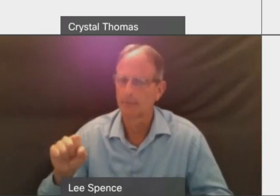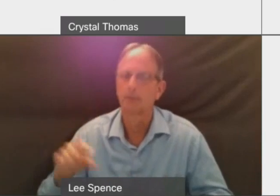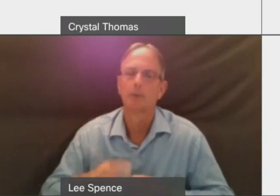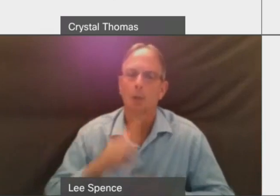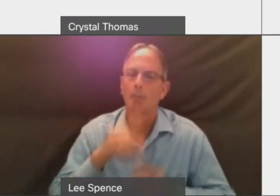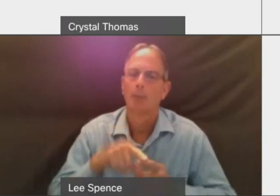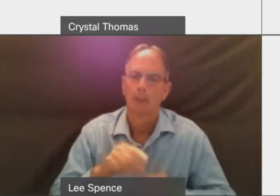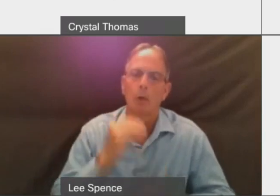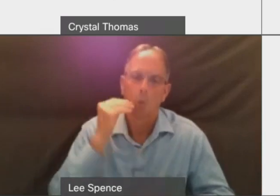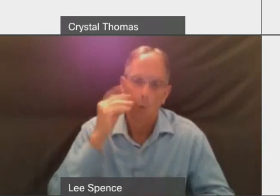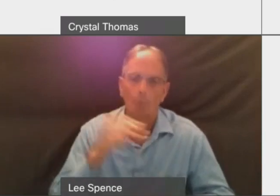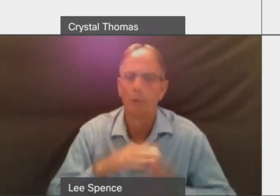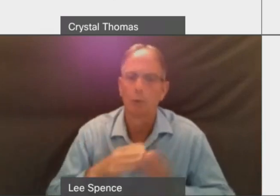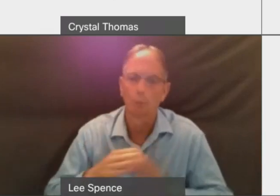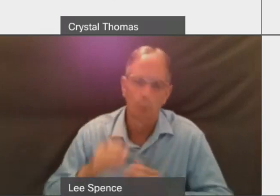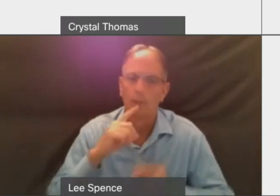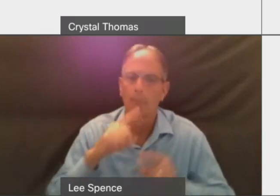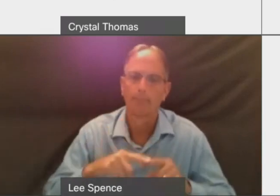services waiver specific.